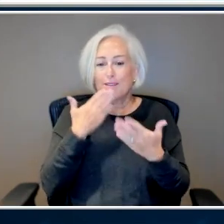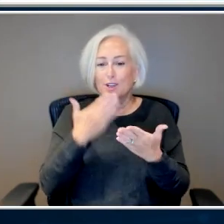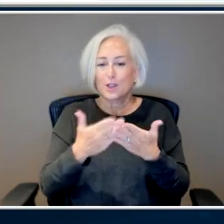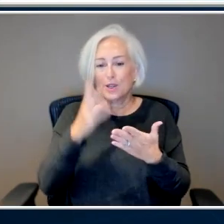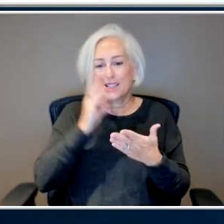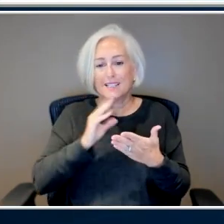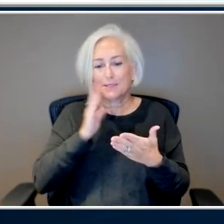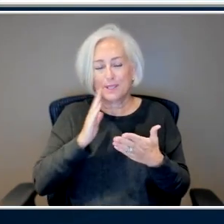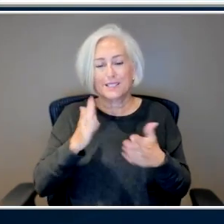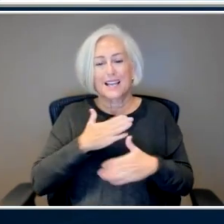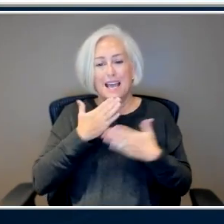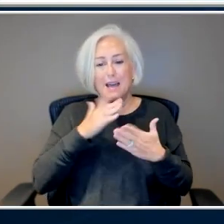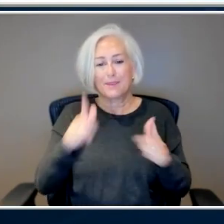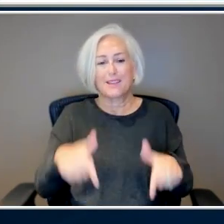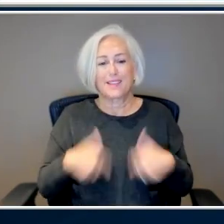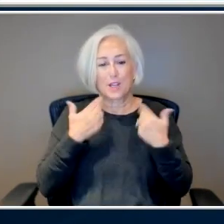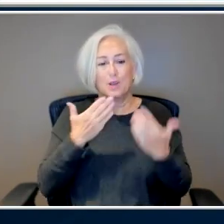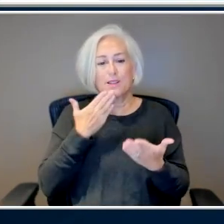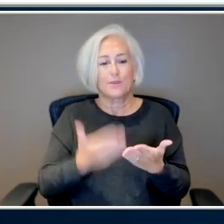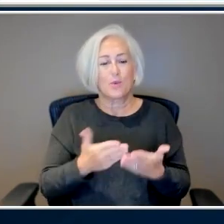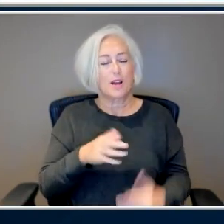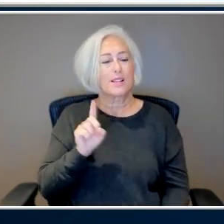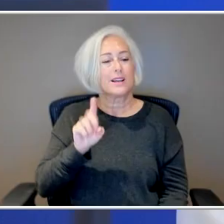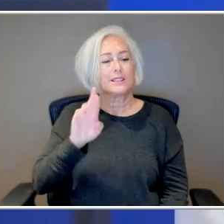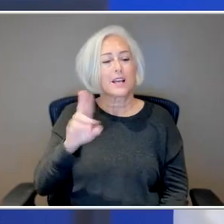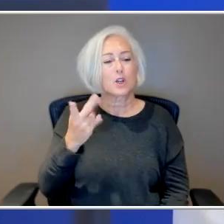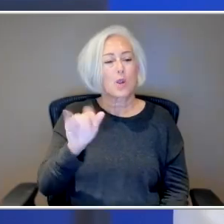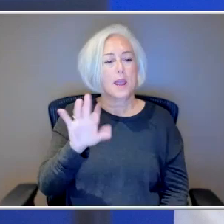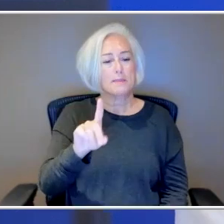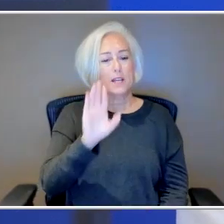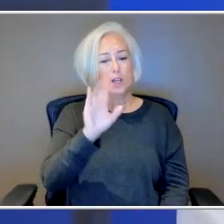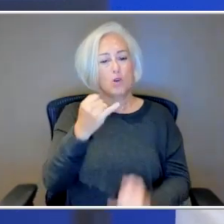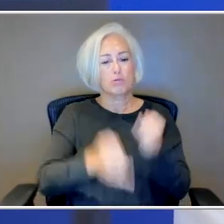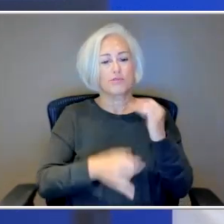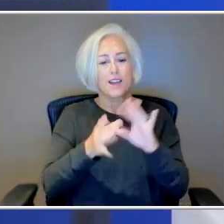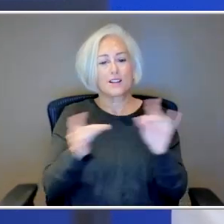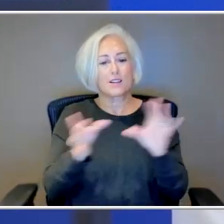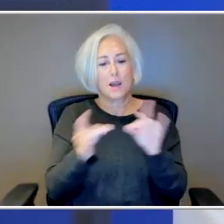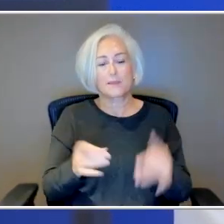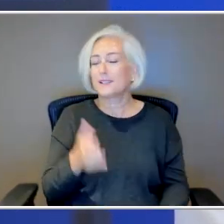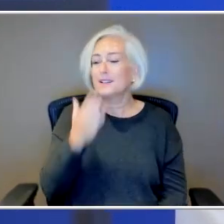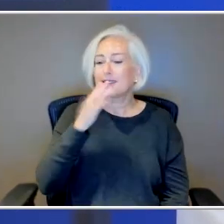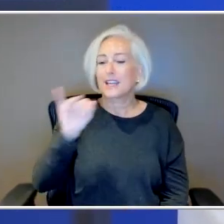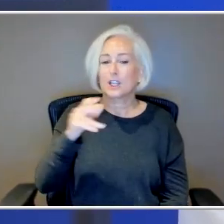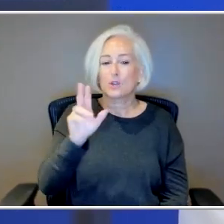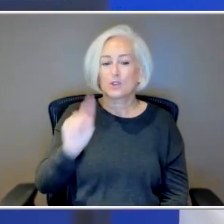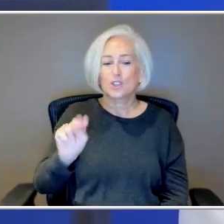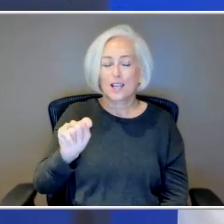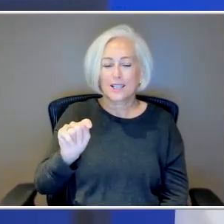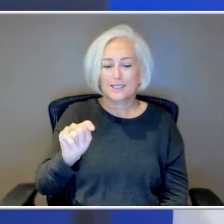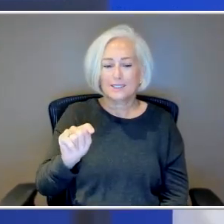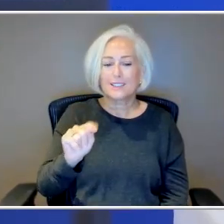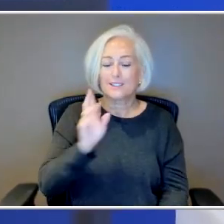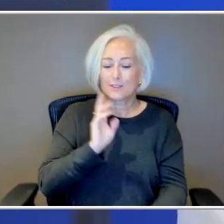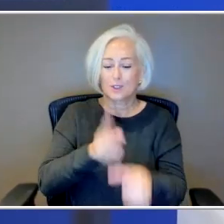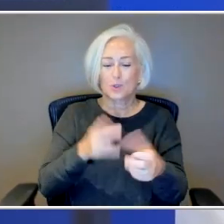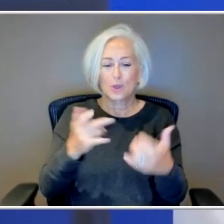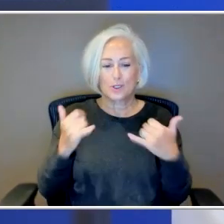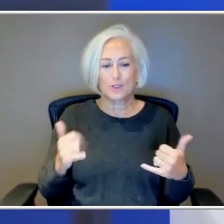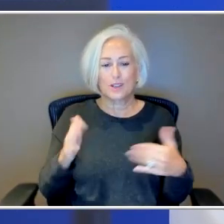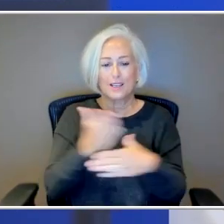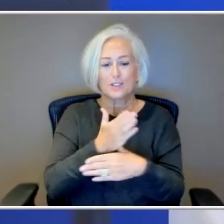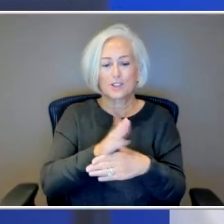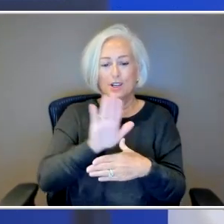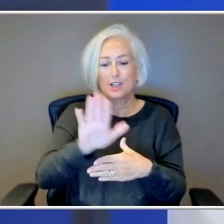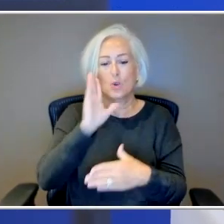living well. Dr. Hamda, what's the big takeaway today? Thank you. Thank you so much, Janet, for being here with us today and sharing your experience as